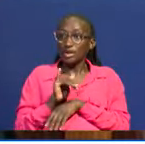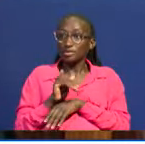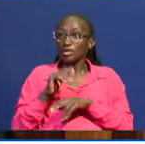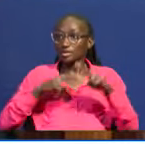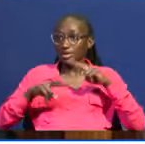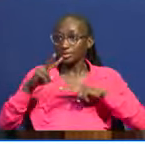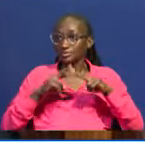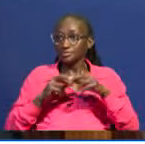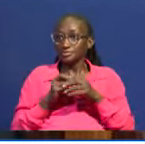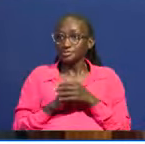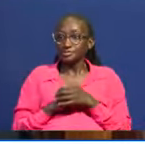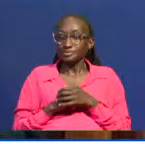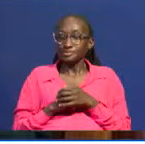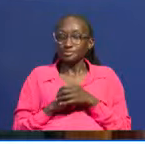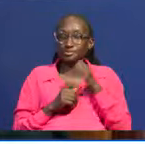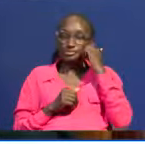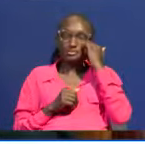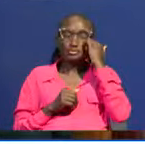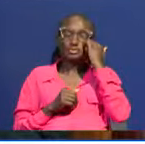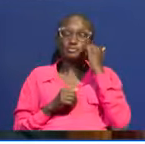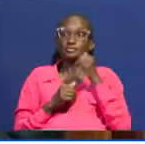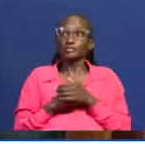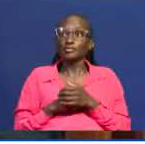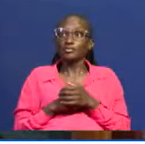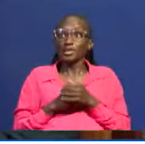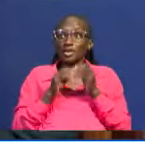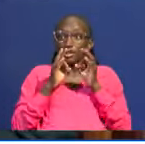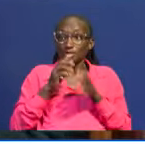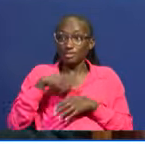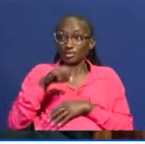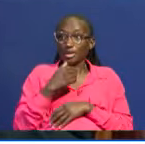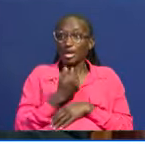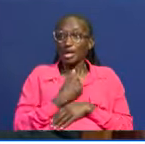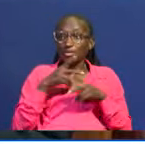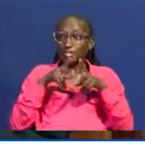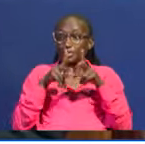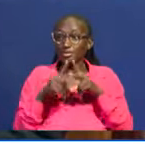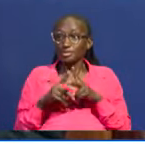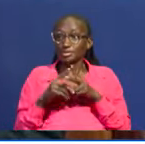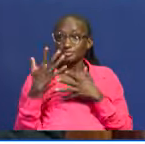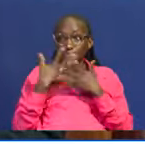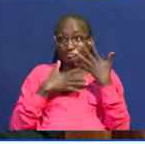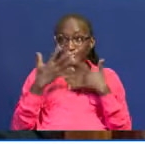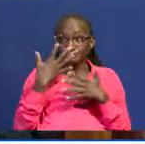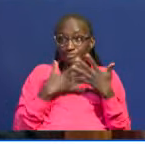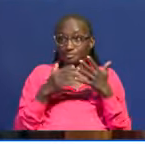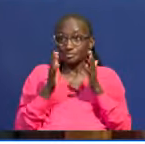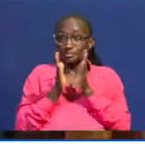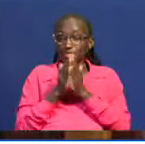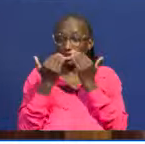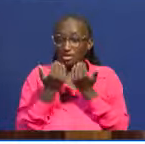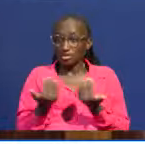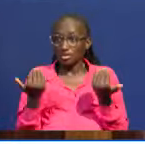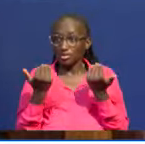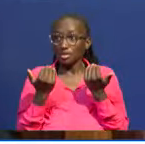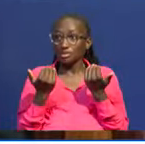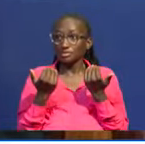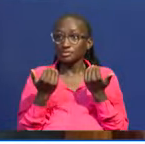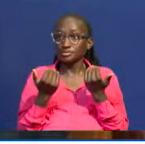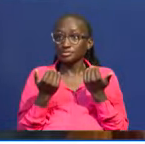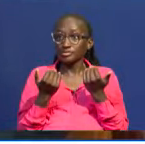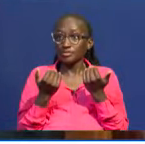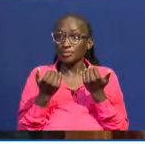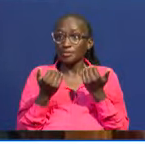Hotel, abuse of office. Whether we have had the opportunity to discuss with the children